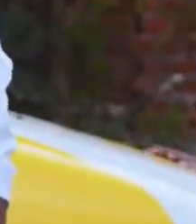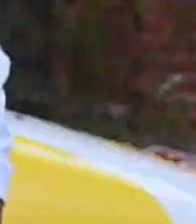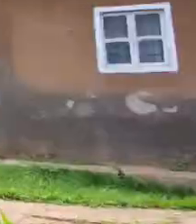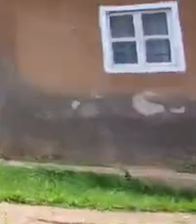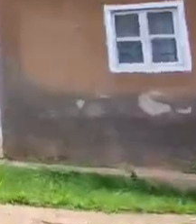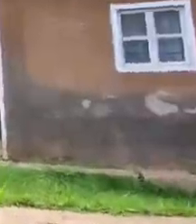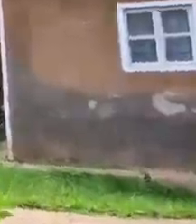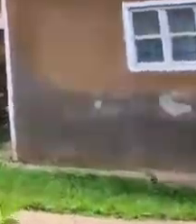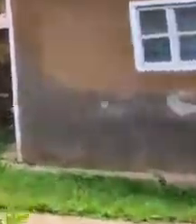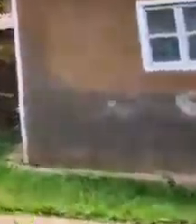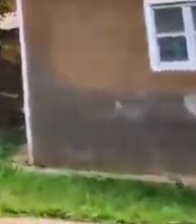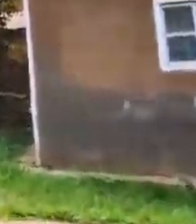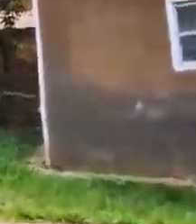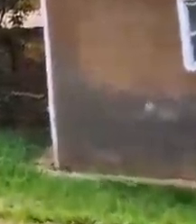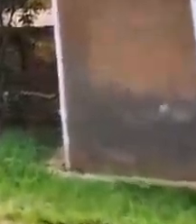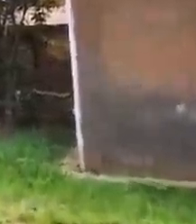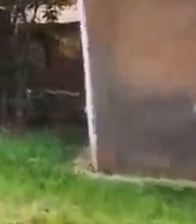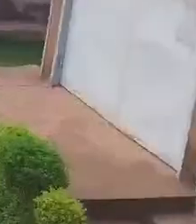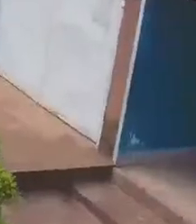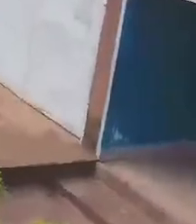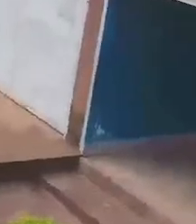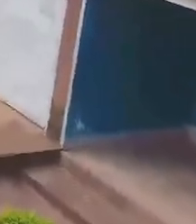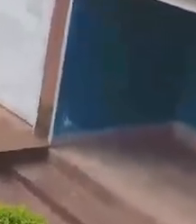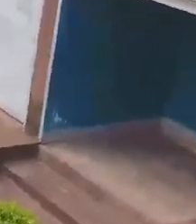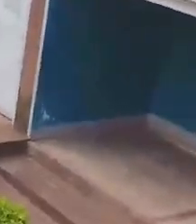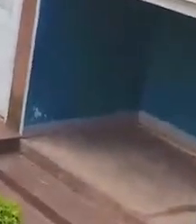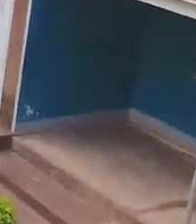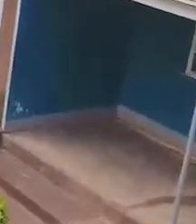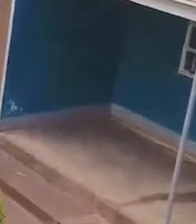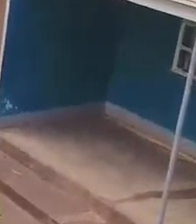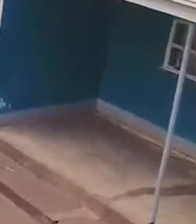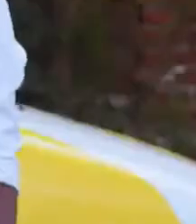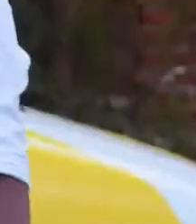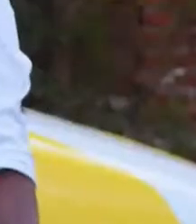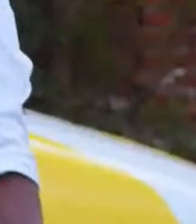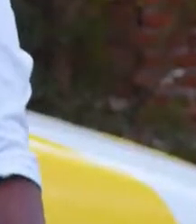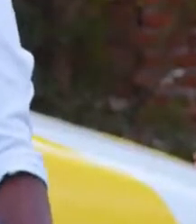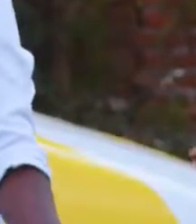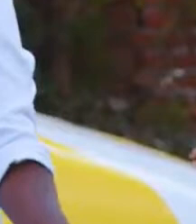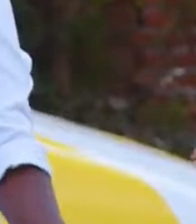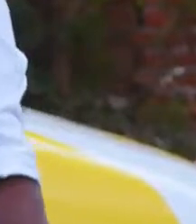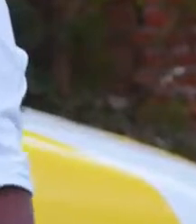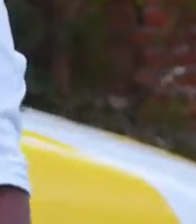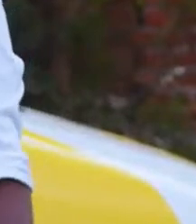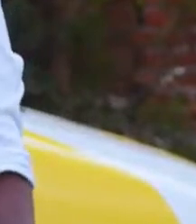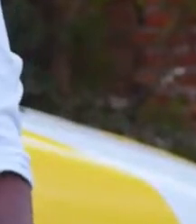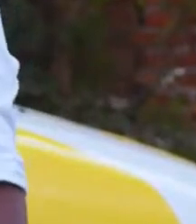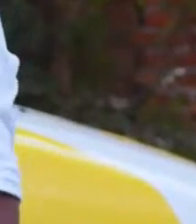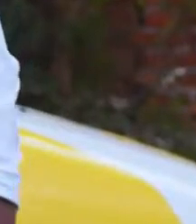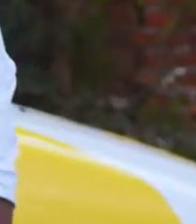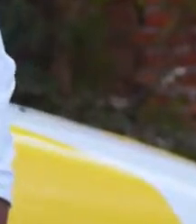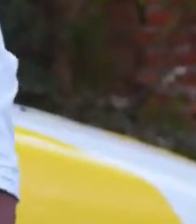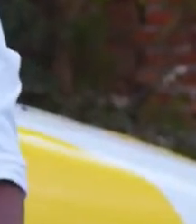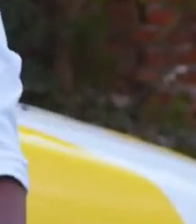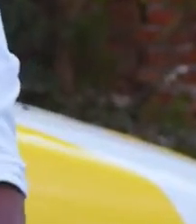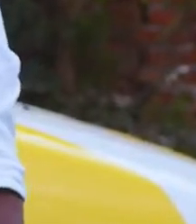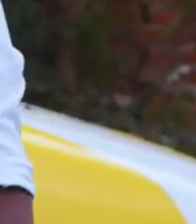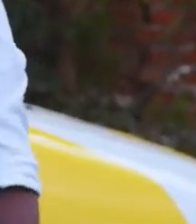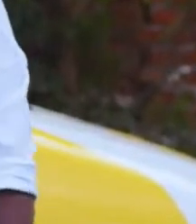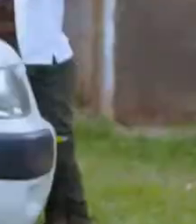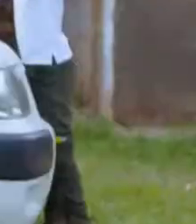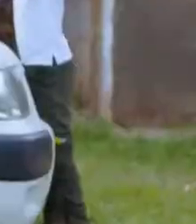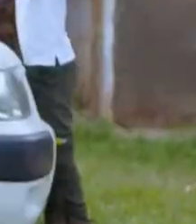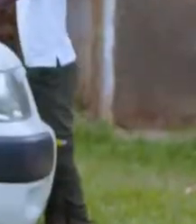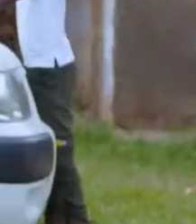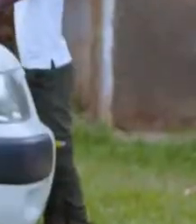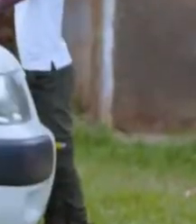maganjo. So nkabanda unyikari ye ni nkorebi yange at home. Yara a landline number calling ya